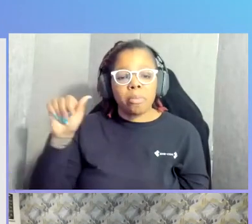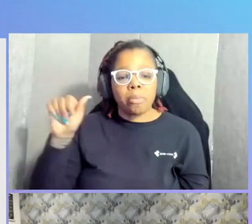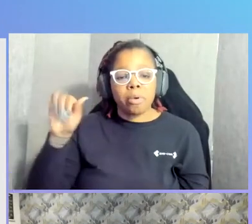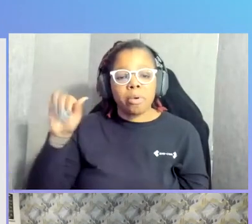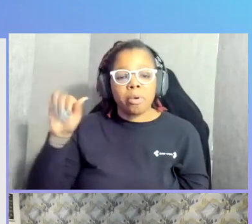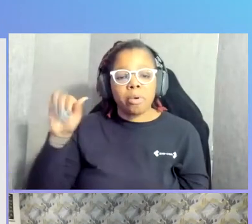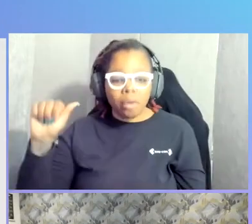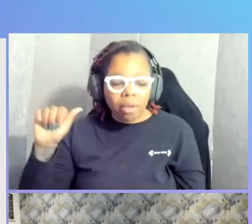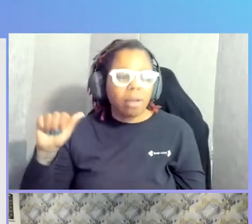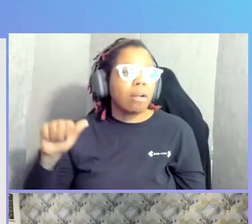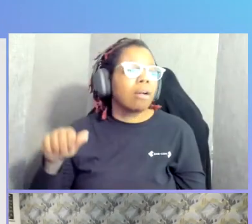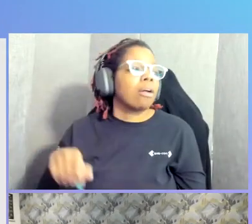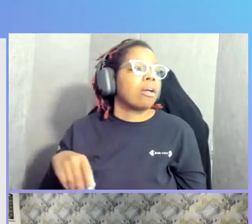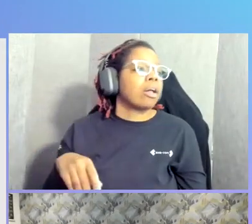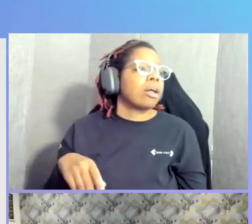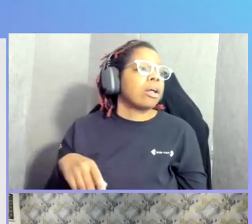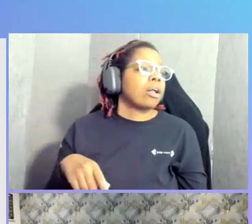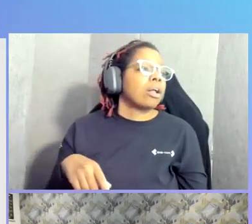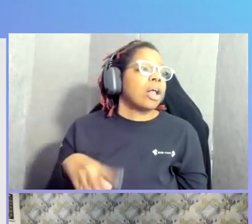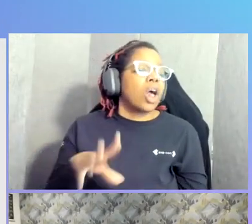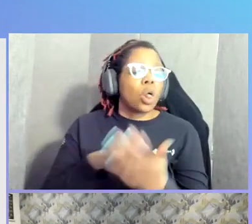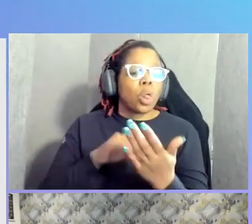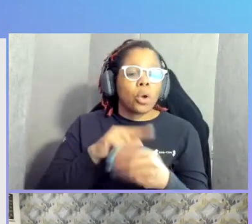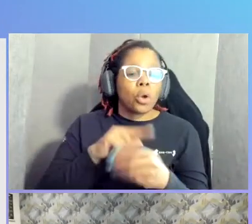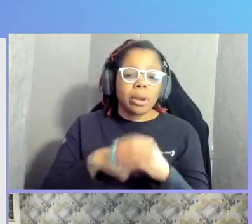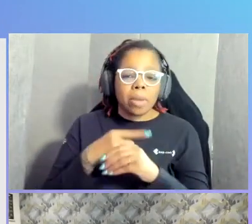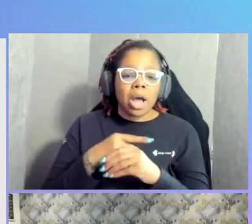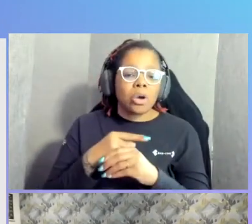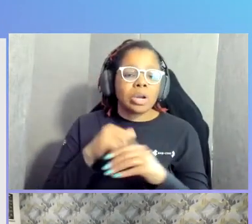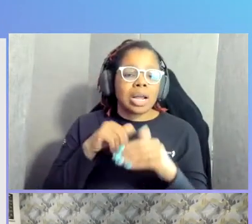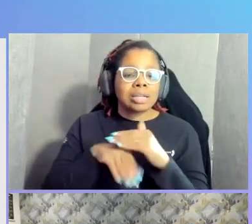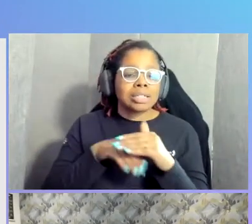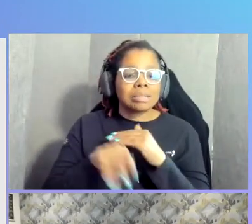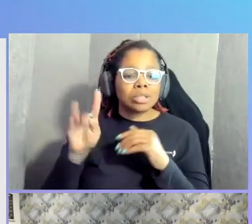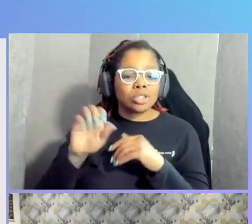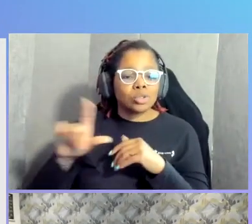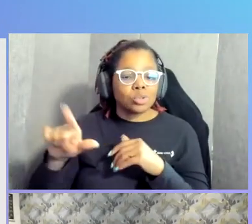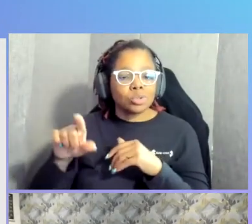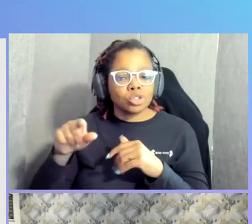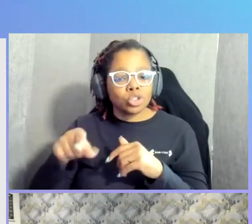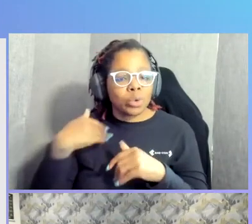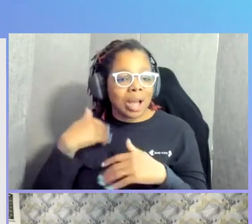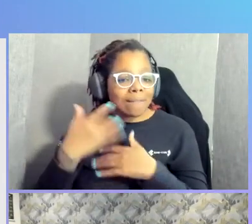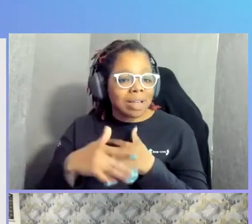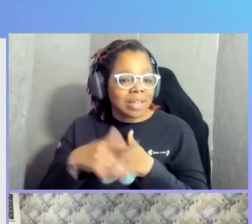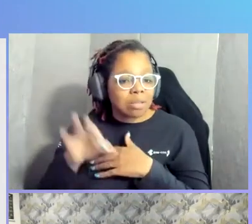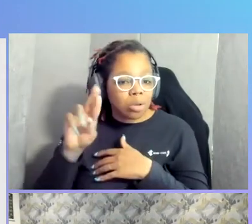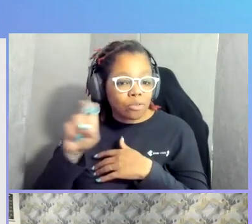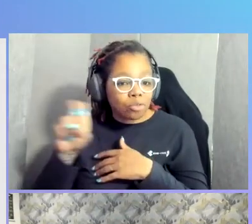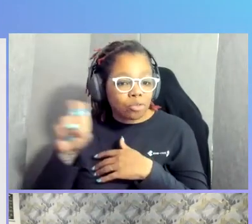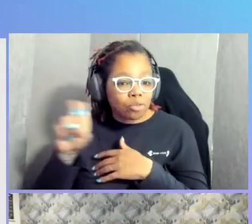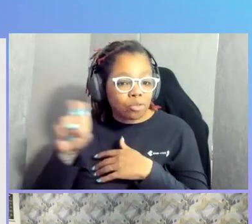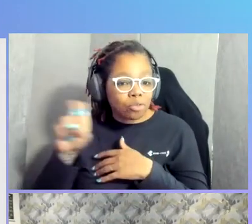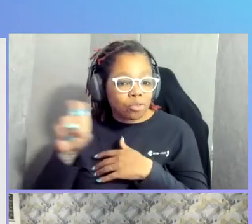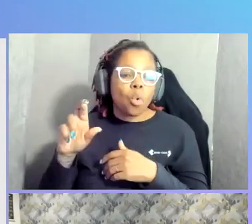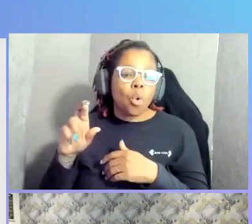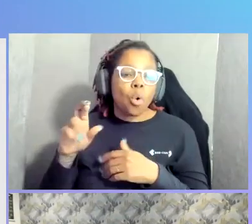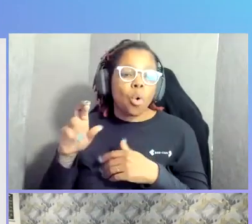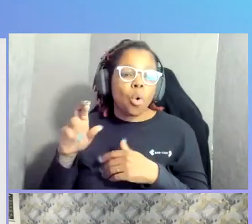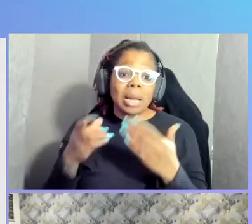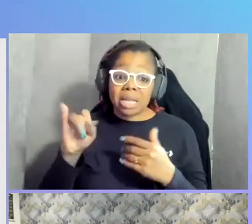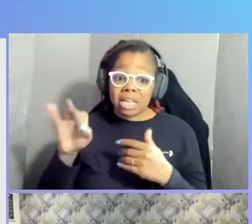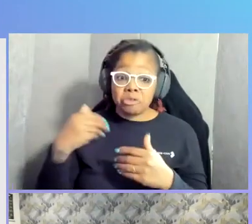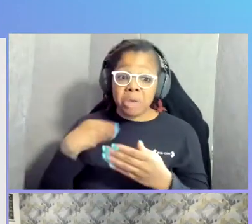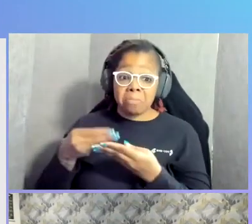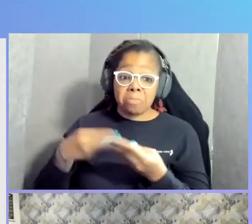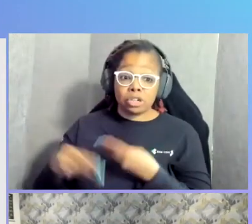attributes that you can do, learn about all the accessibility tools that you have available for free, or maybe if you have some budget,